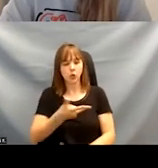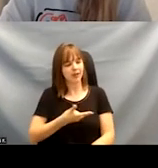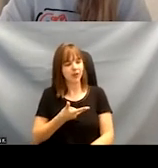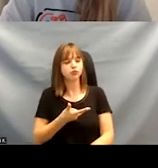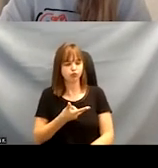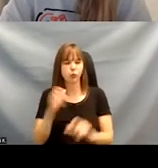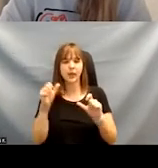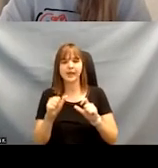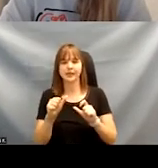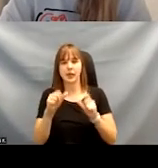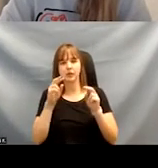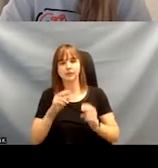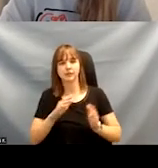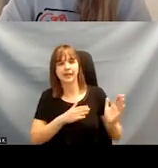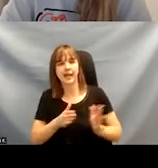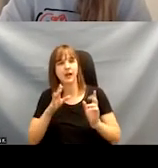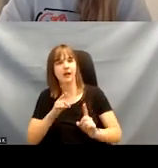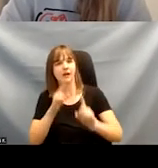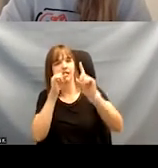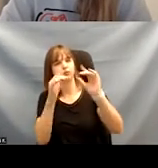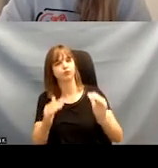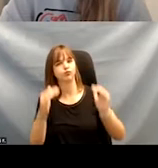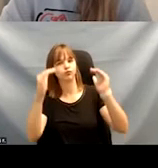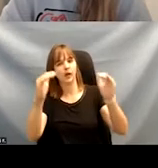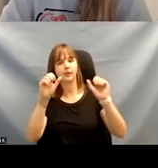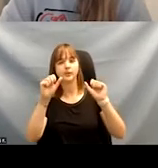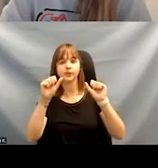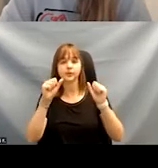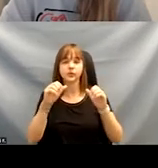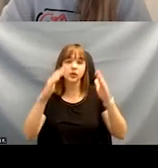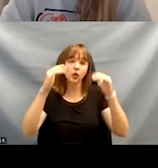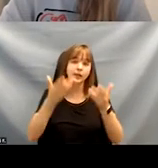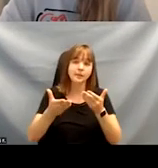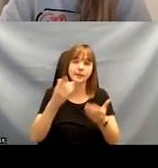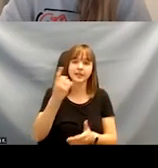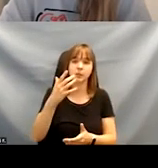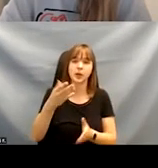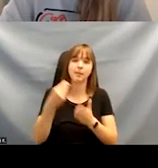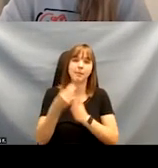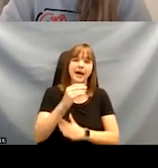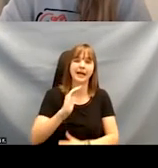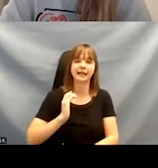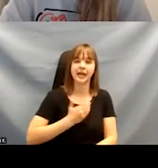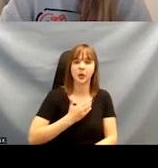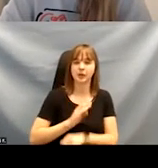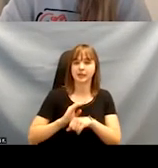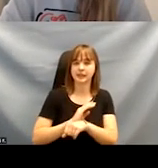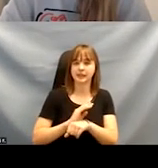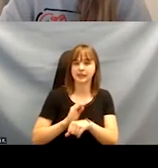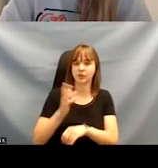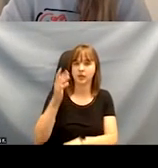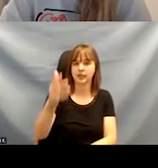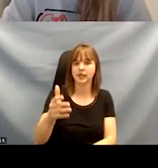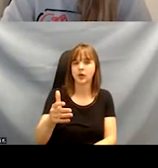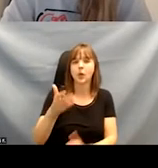of wholesaling, and we have our sights on being acquired someday, or at least having it to the point where we don't have to do any